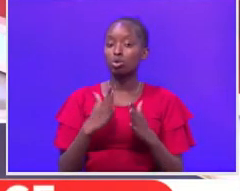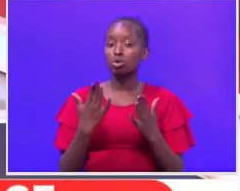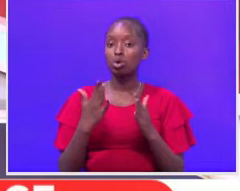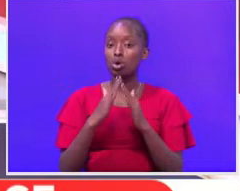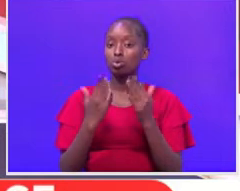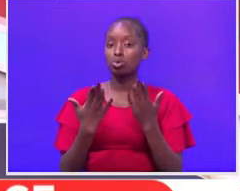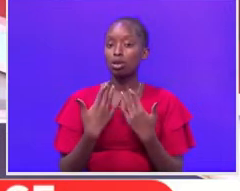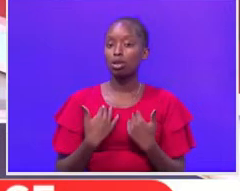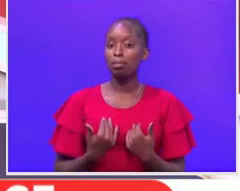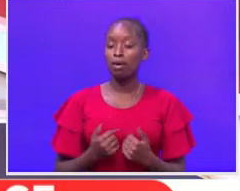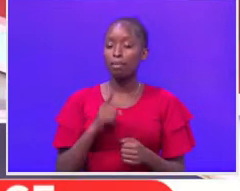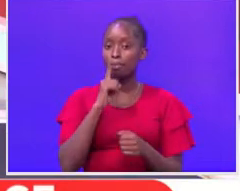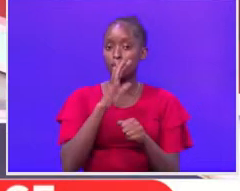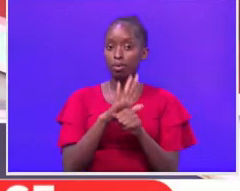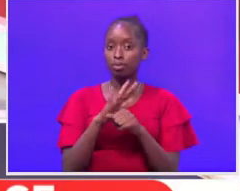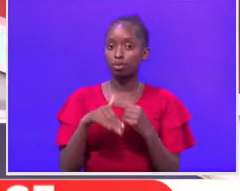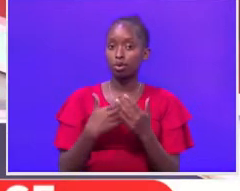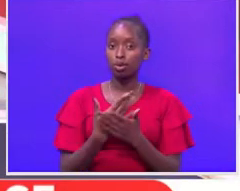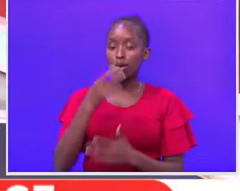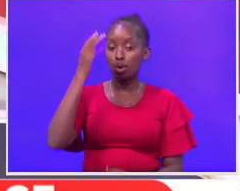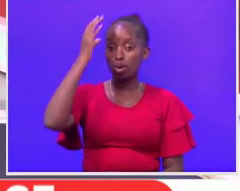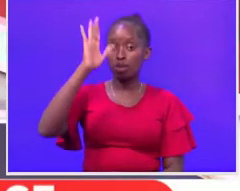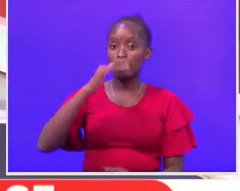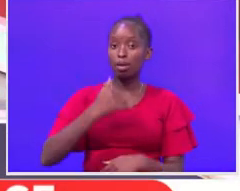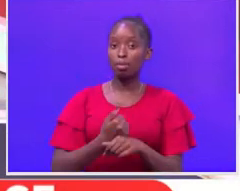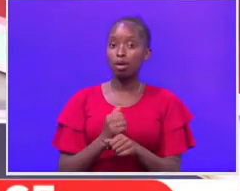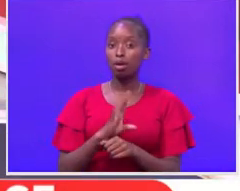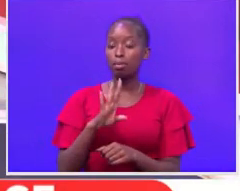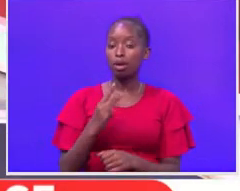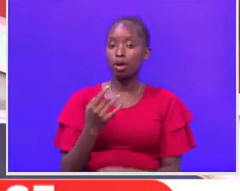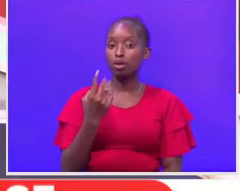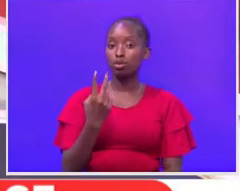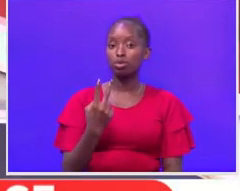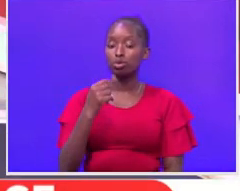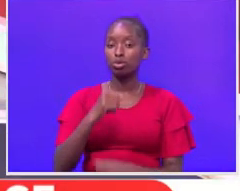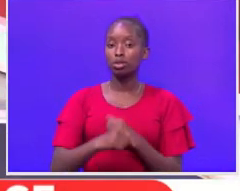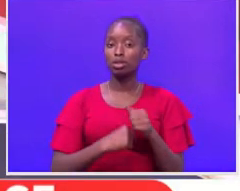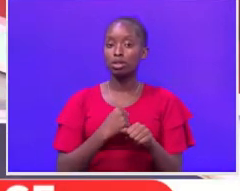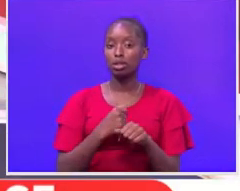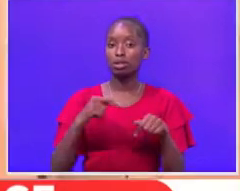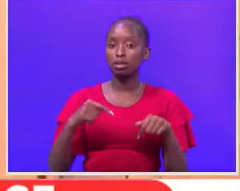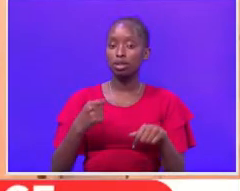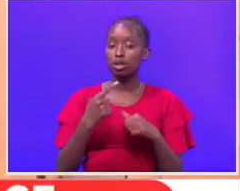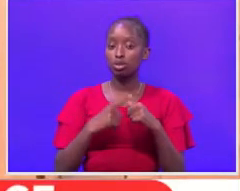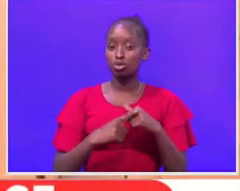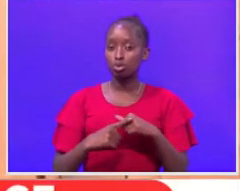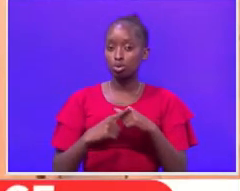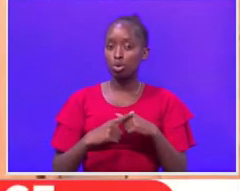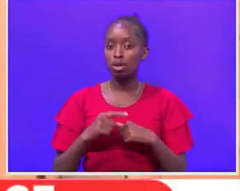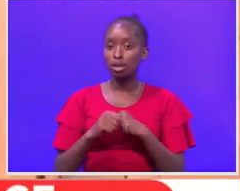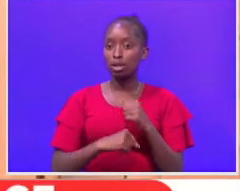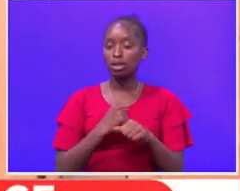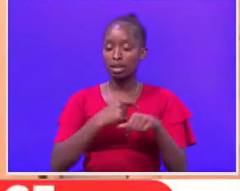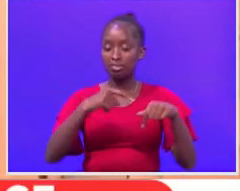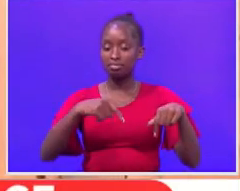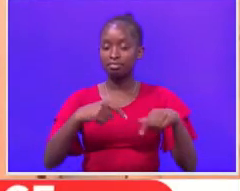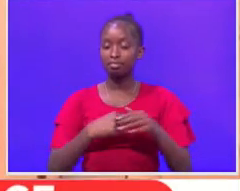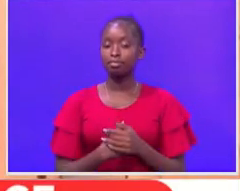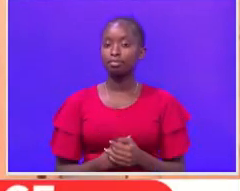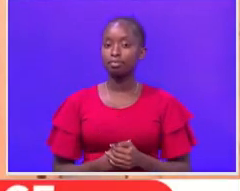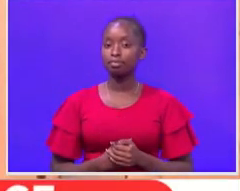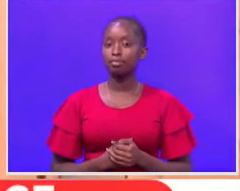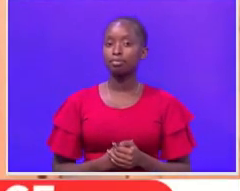that their content will be monetized by June this year, as Natasha Wairimo now reports. I've now gotten a commitment